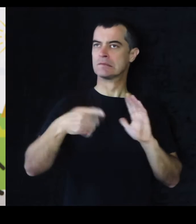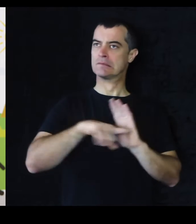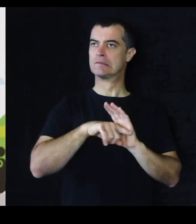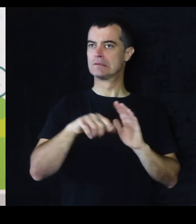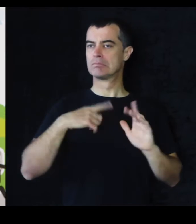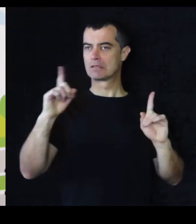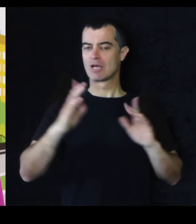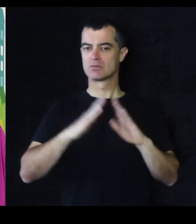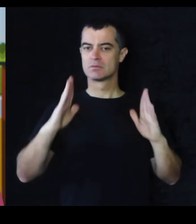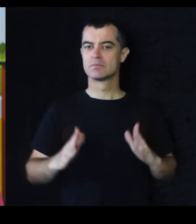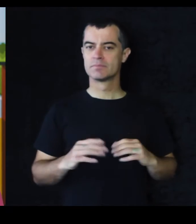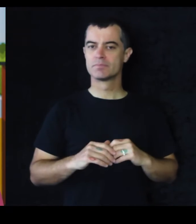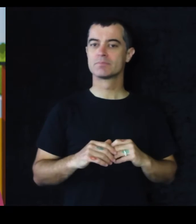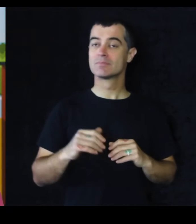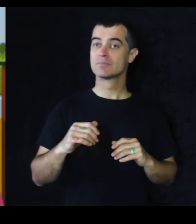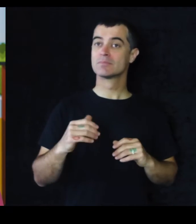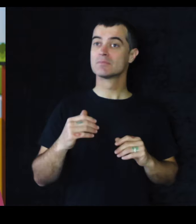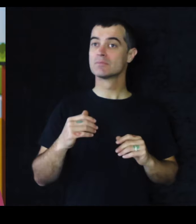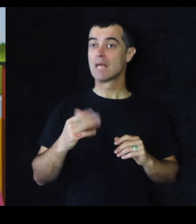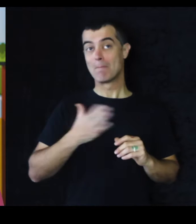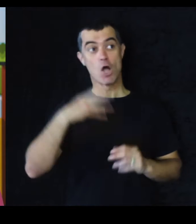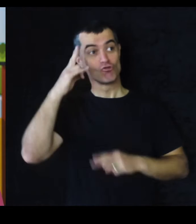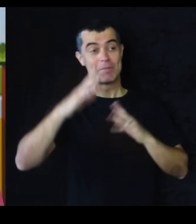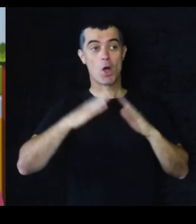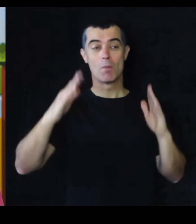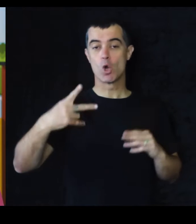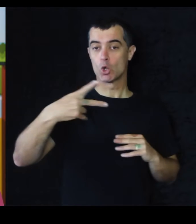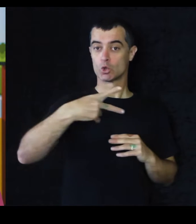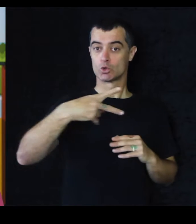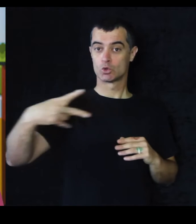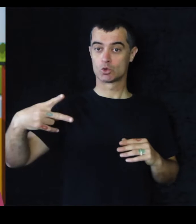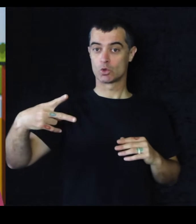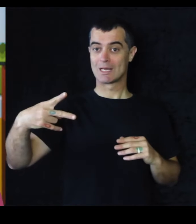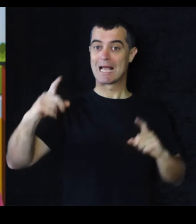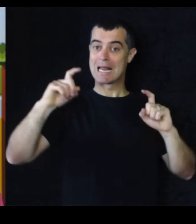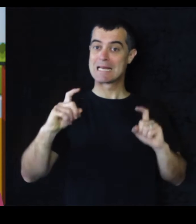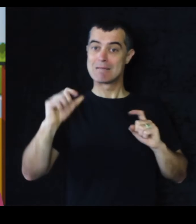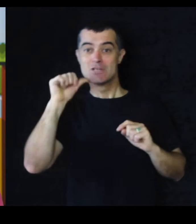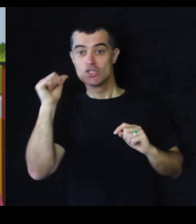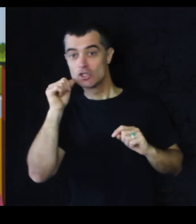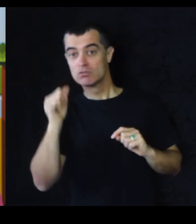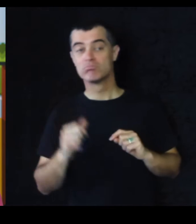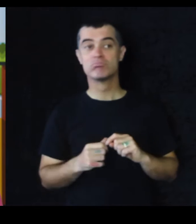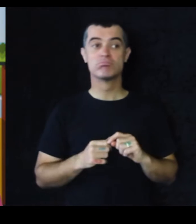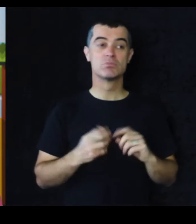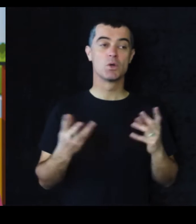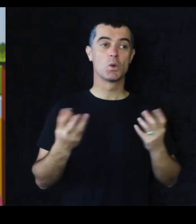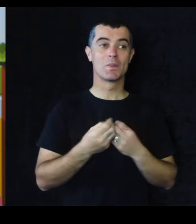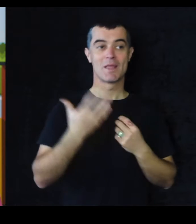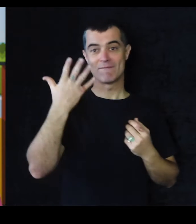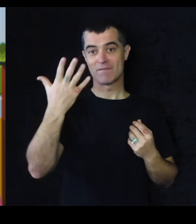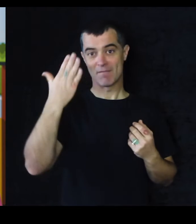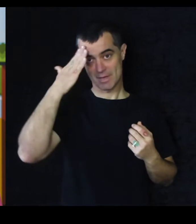current house. My dream home is a 2-storey house near the beach with